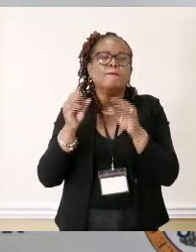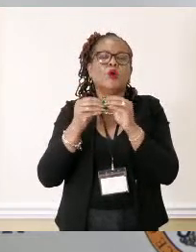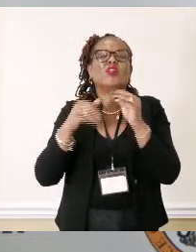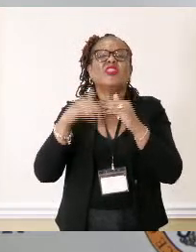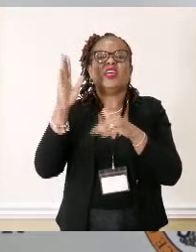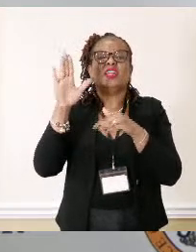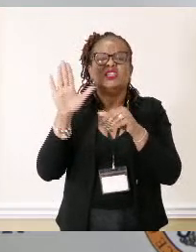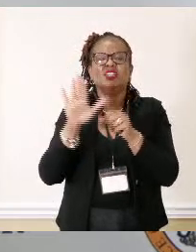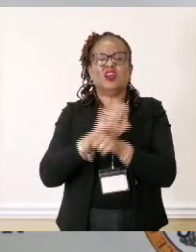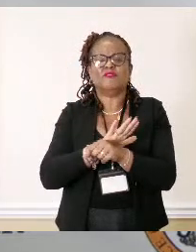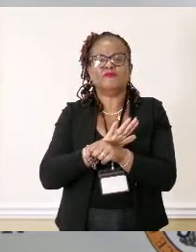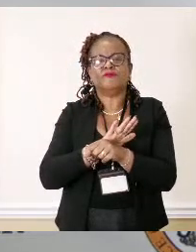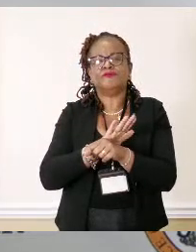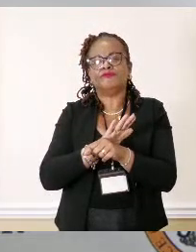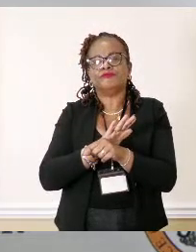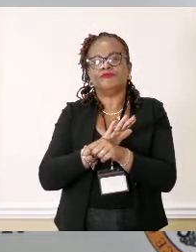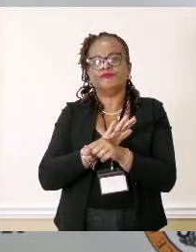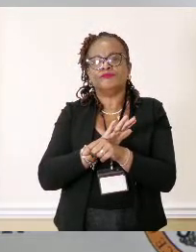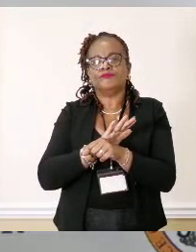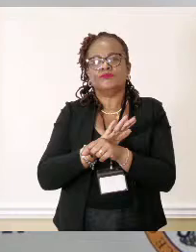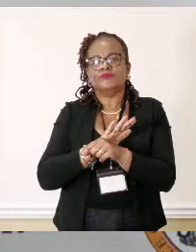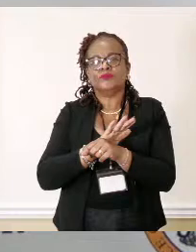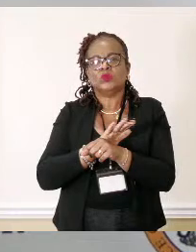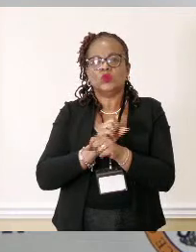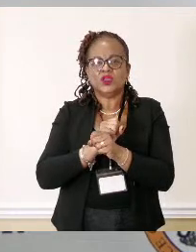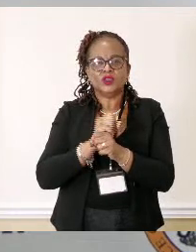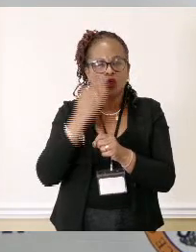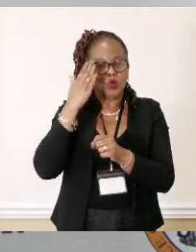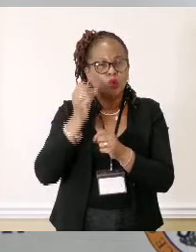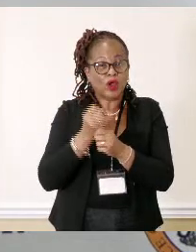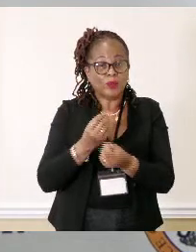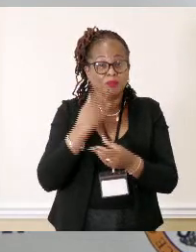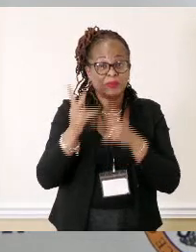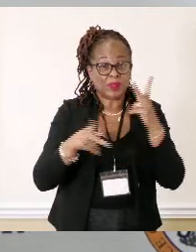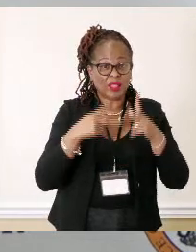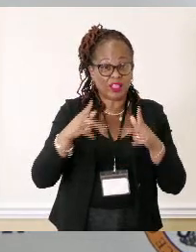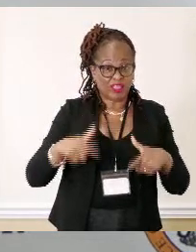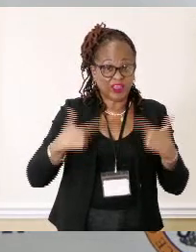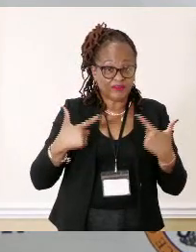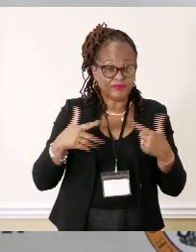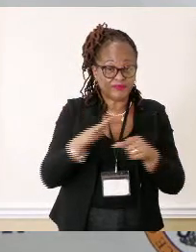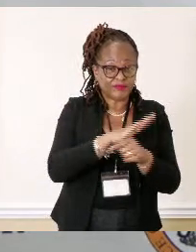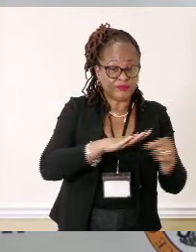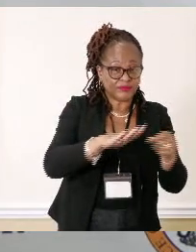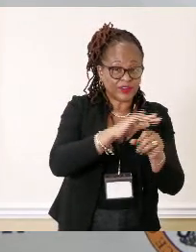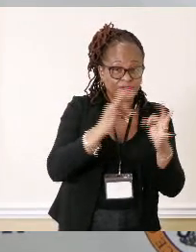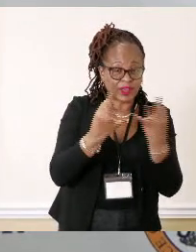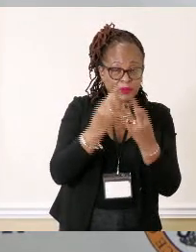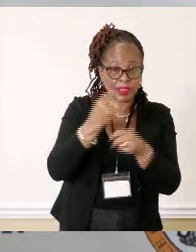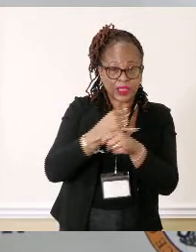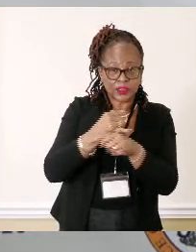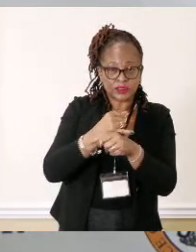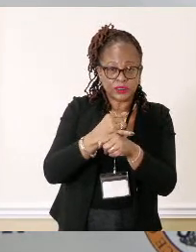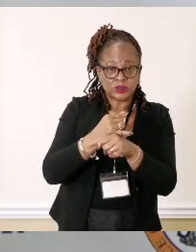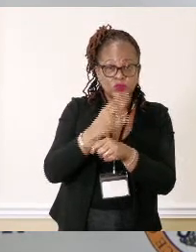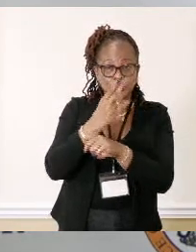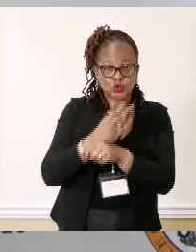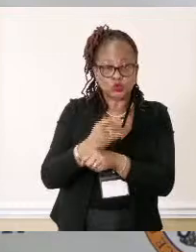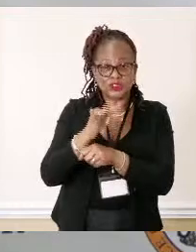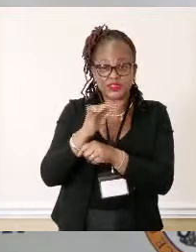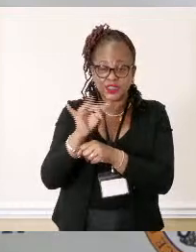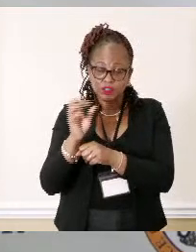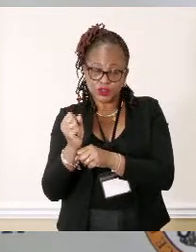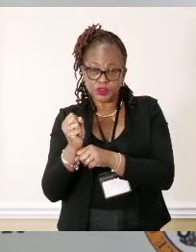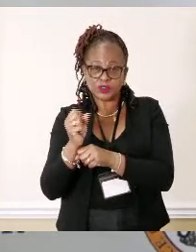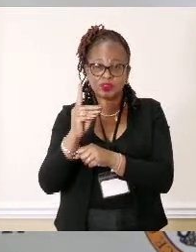in that we've calculated the population. Now, recognizing that we use census data